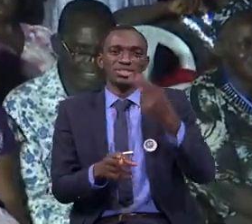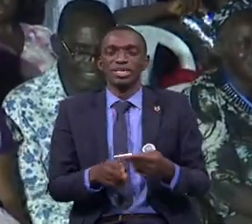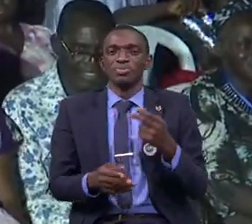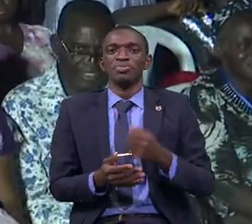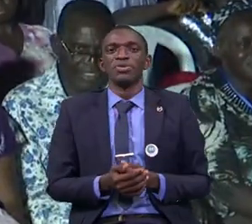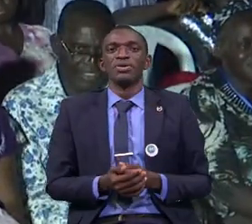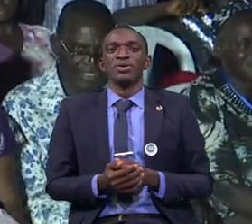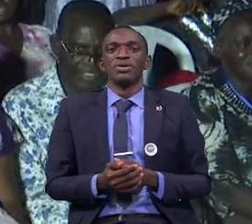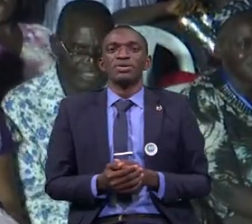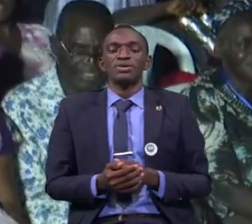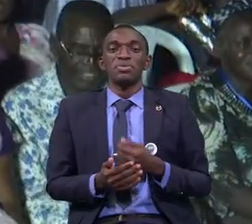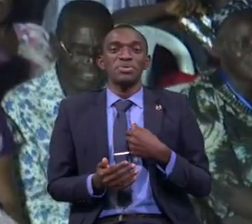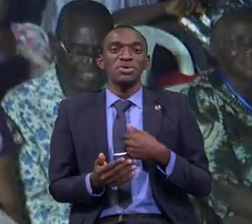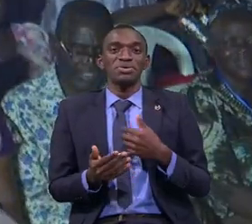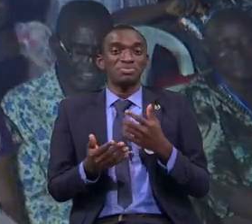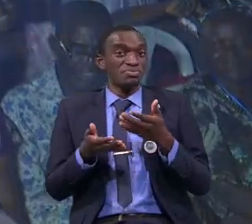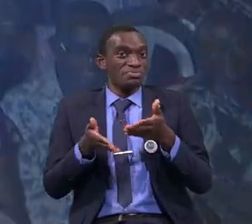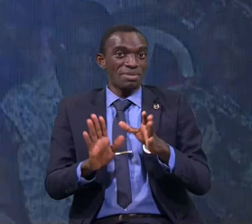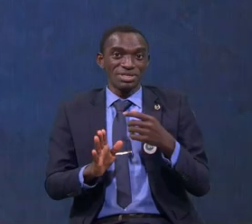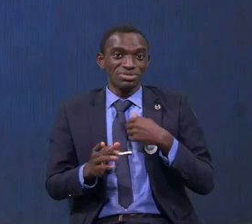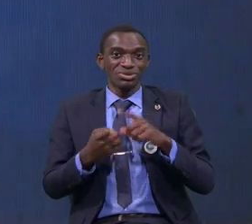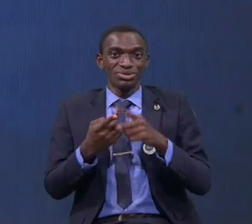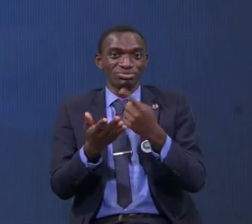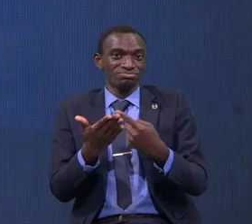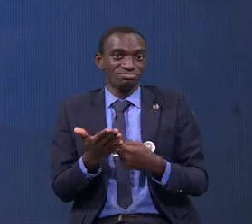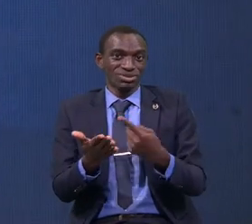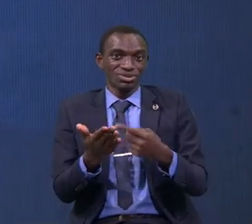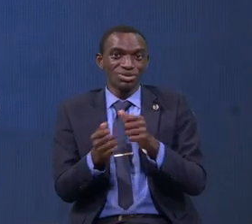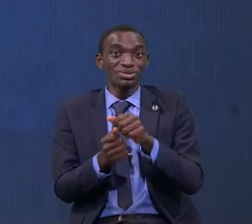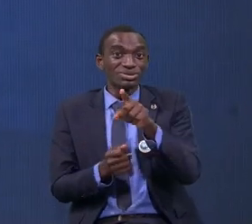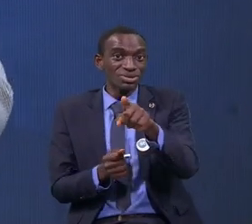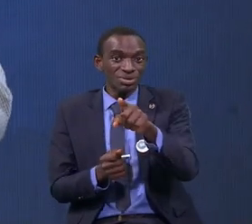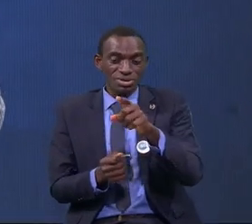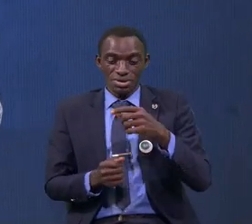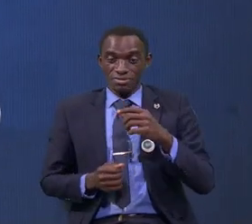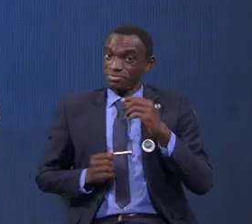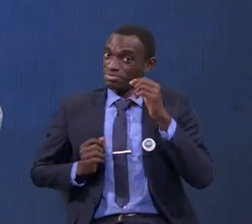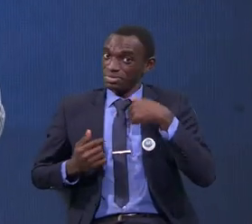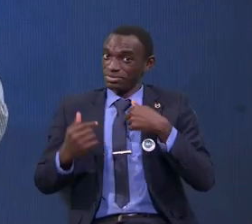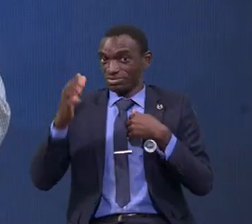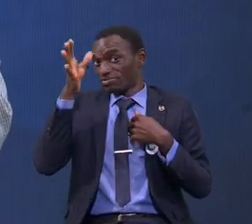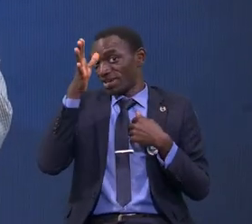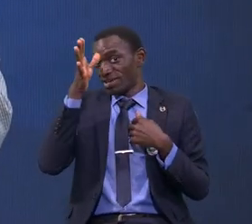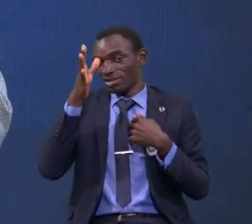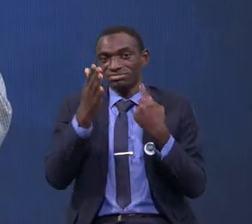Permit me to talk to you. A father must talk to children.